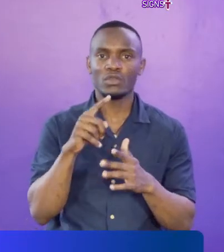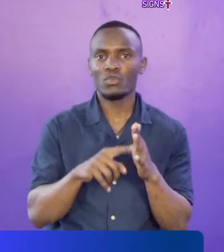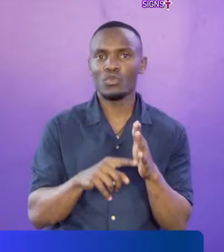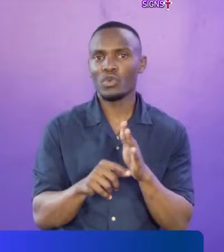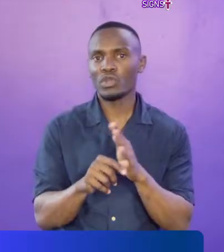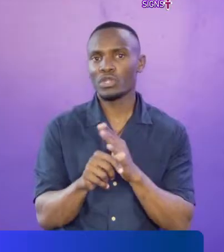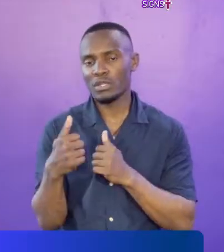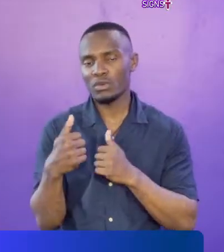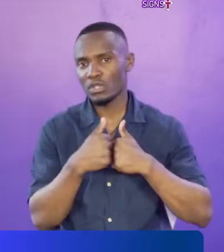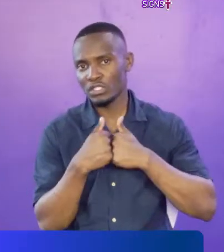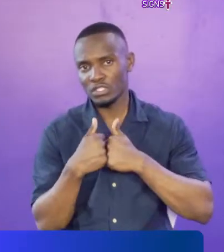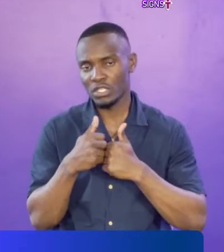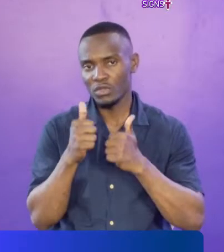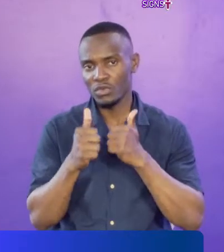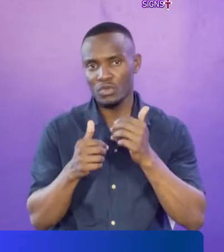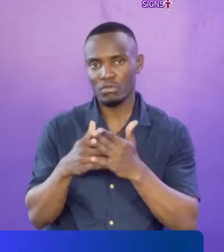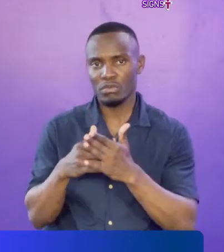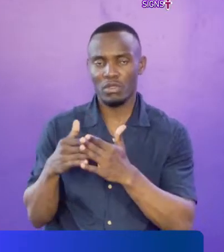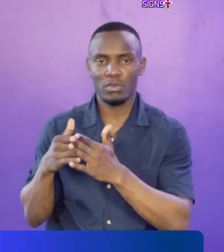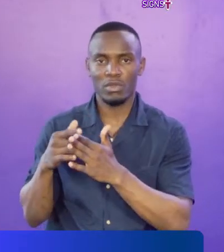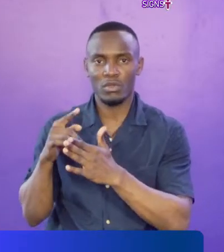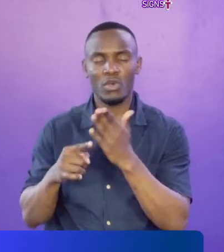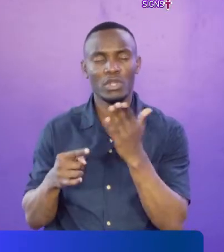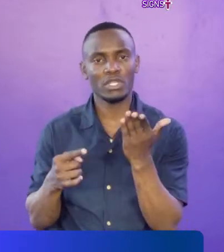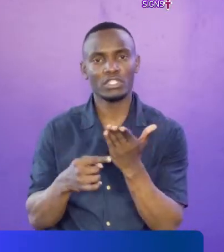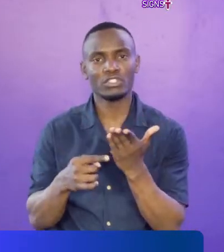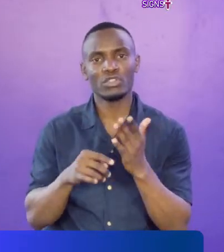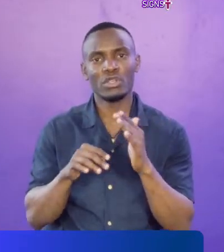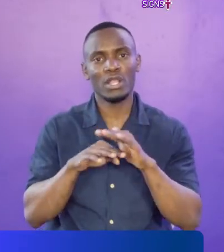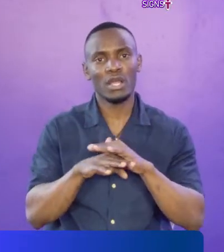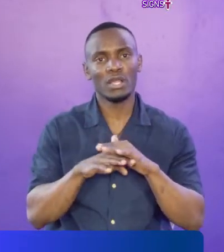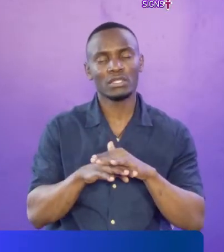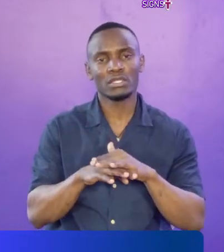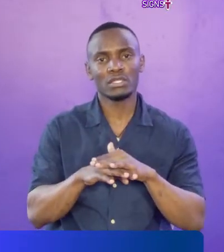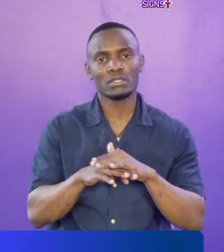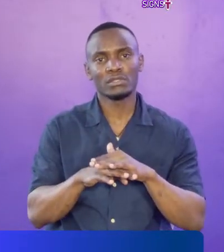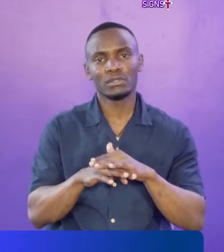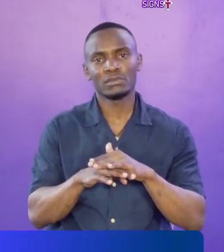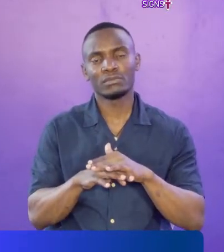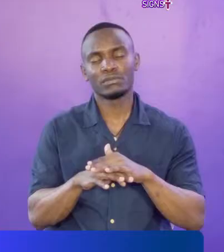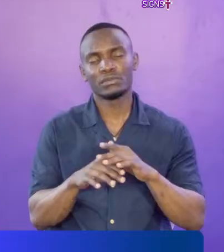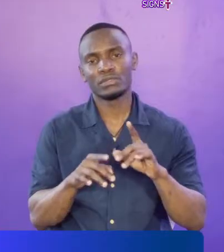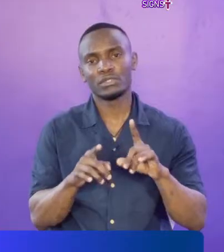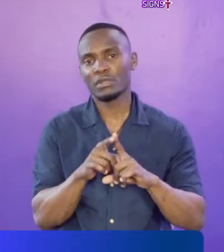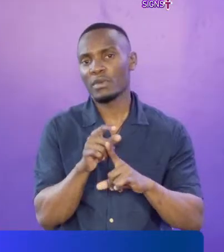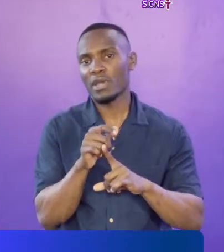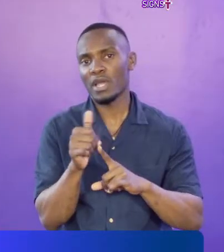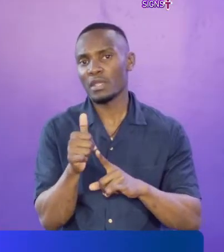are hindering digital access, and other wins that you have